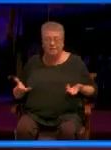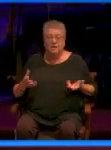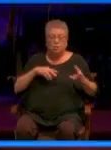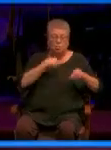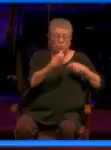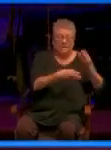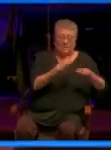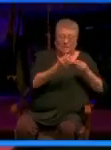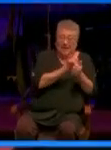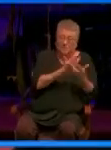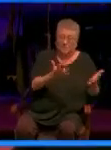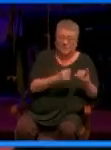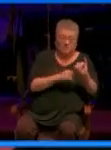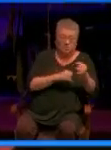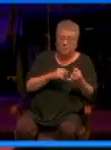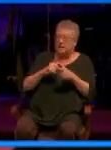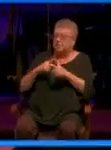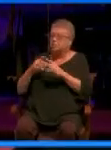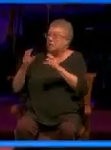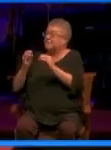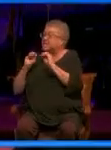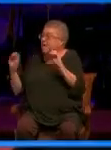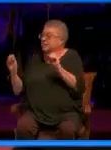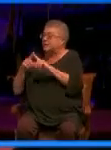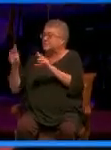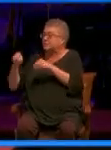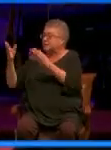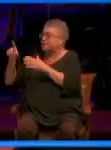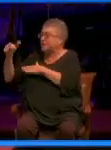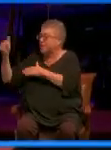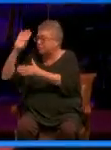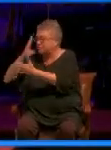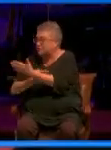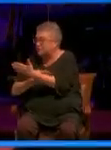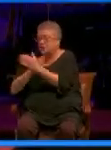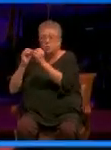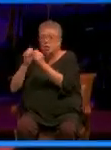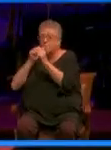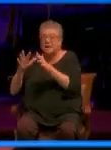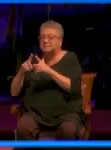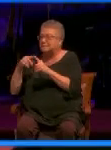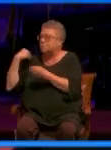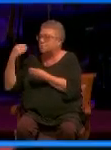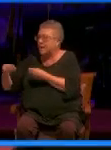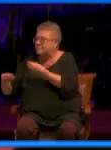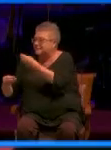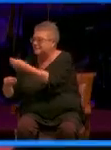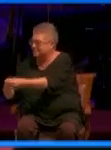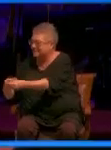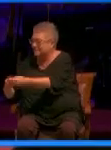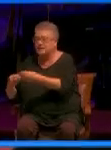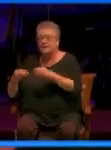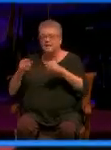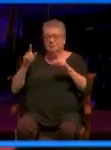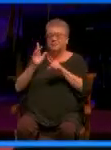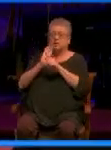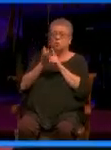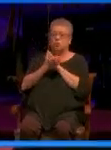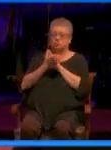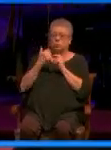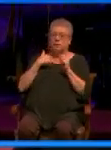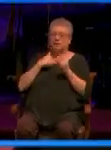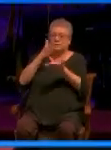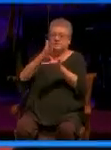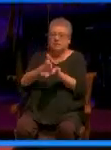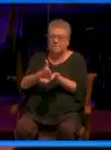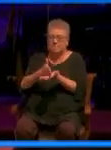to one son, you got nothing to give the other son. You have no blessing to pass down. Now here's culturally where we need to just stop